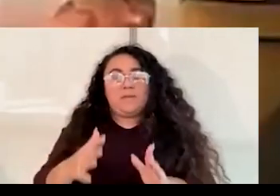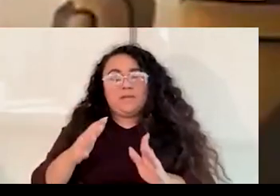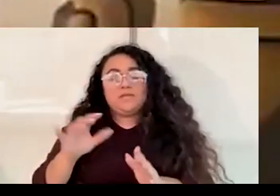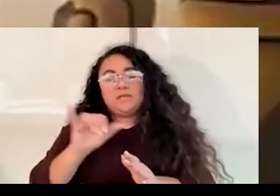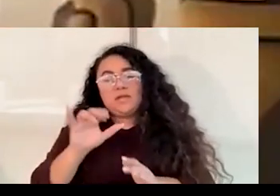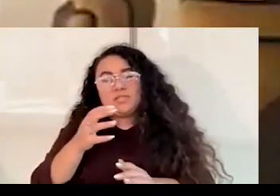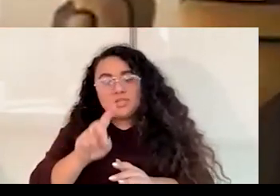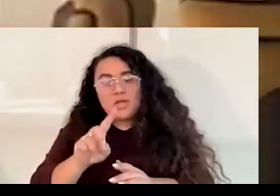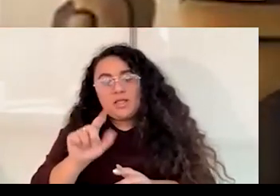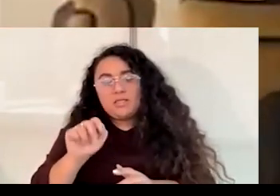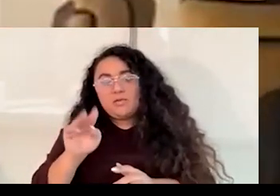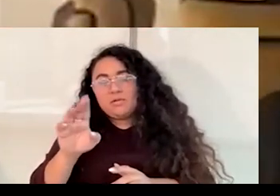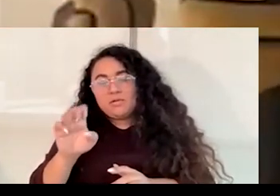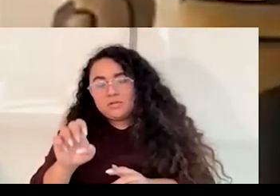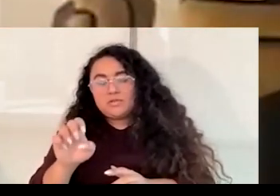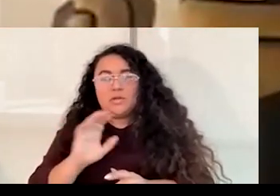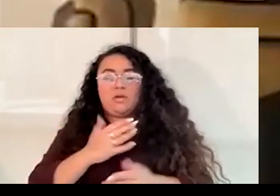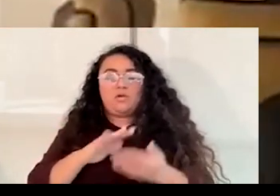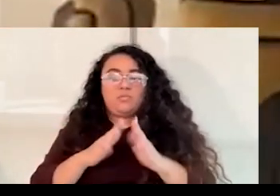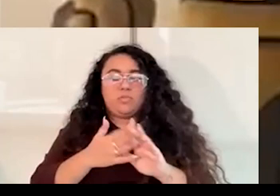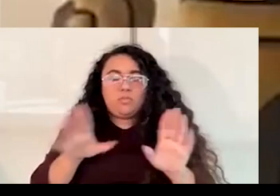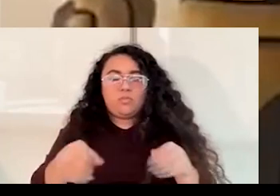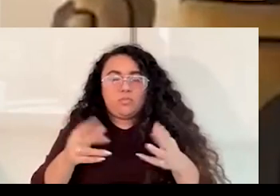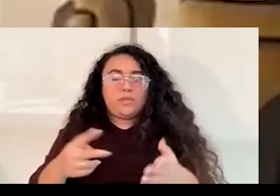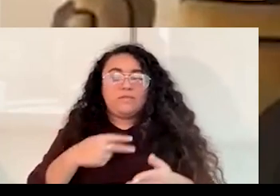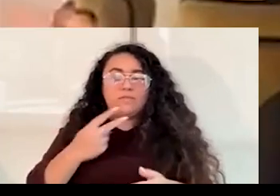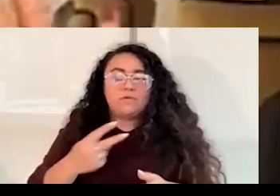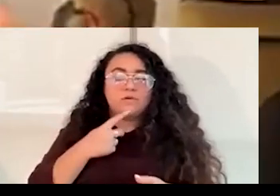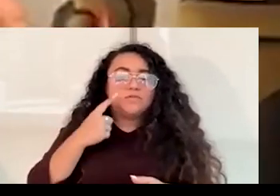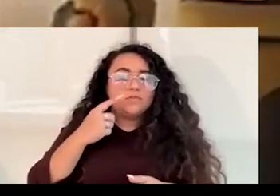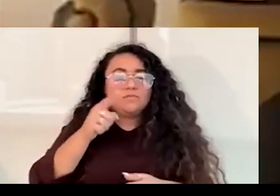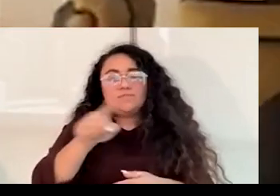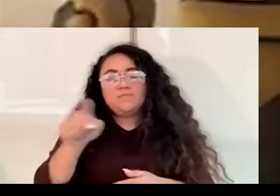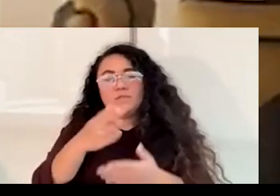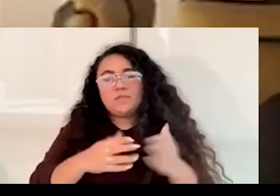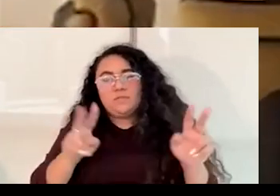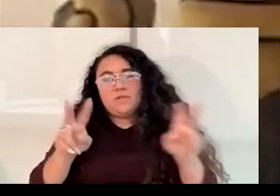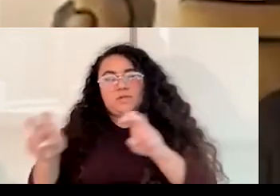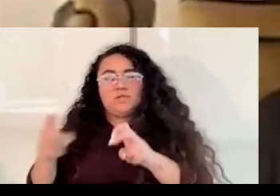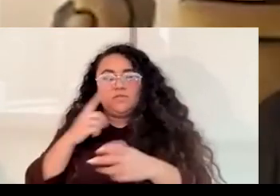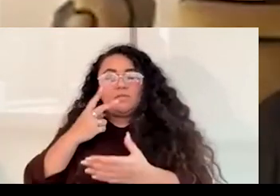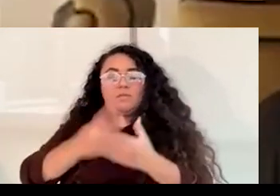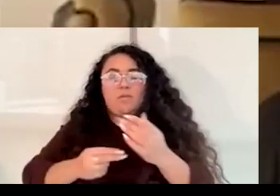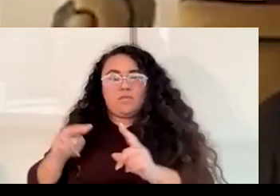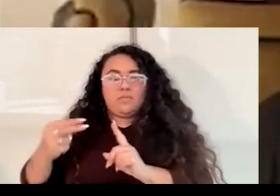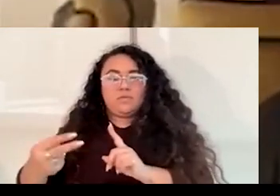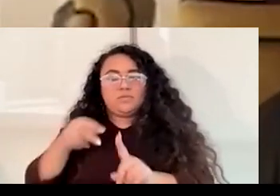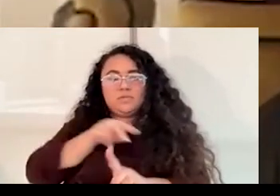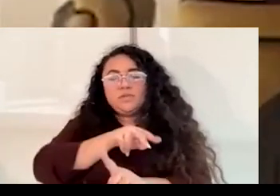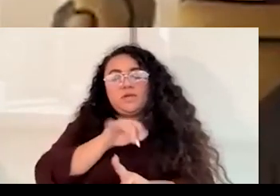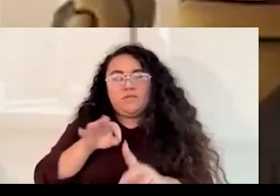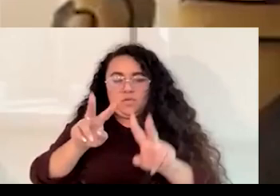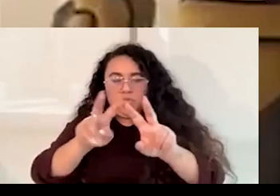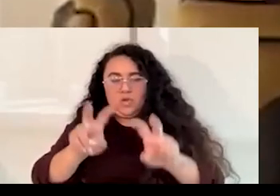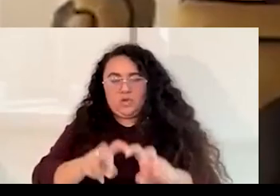Lawrence in our community who could bring voice to some of the issues from both ends. Because honestly, if you look deep into